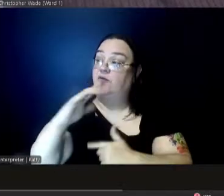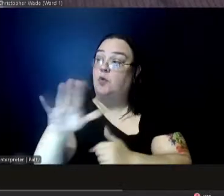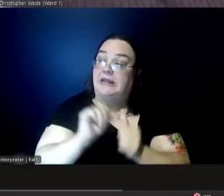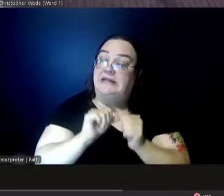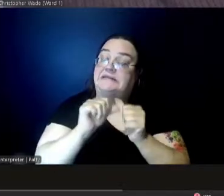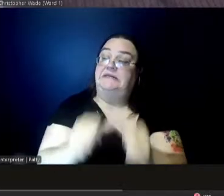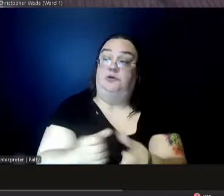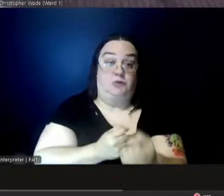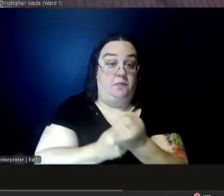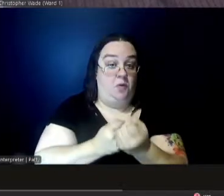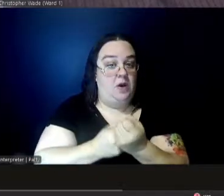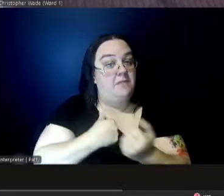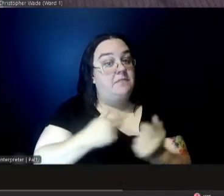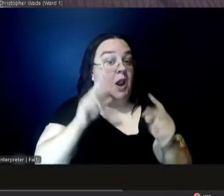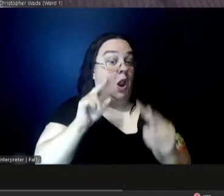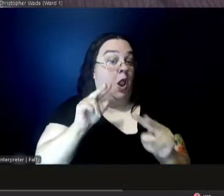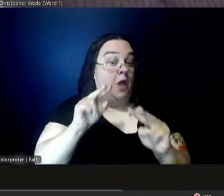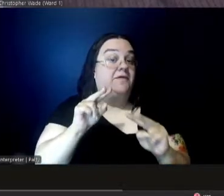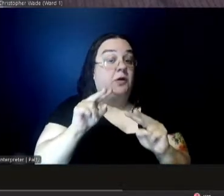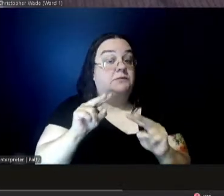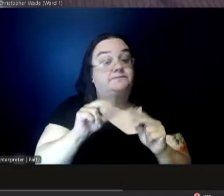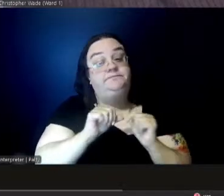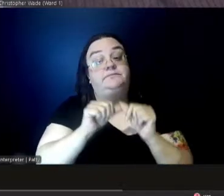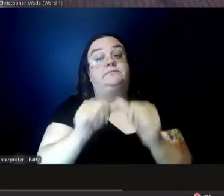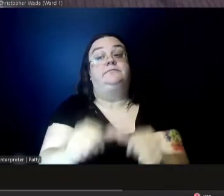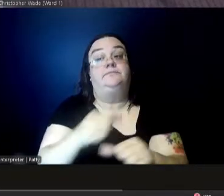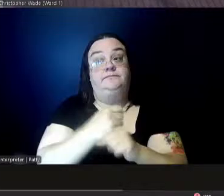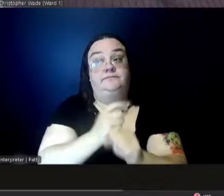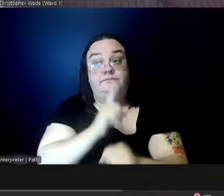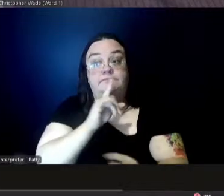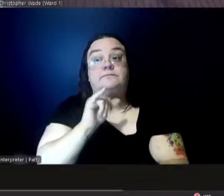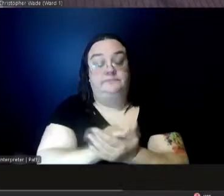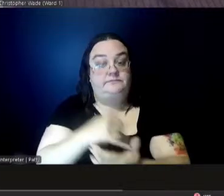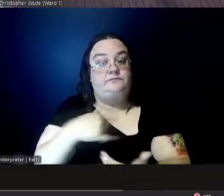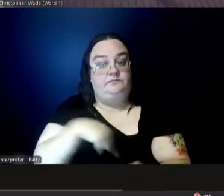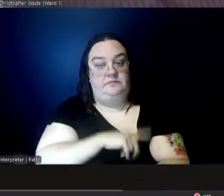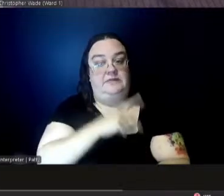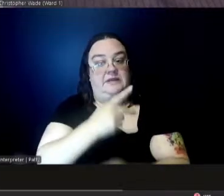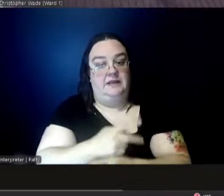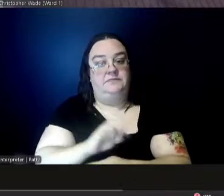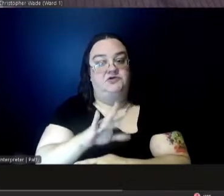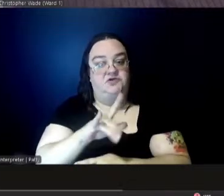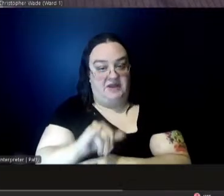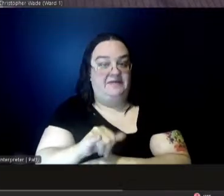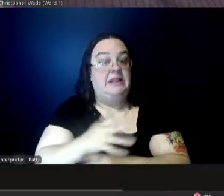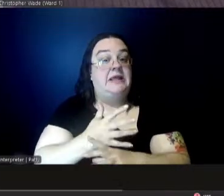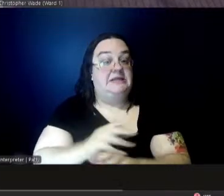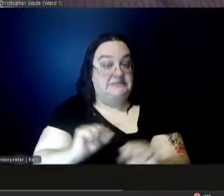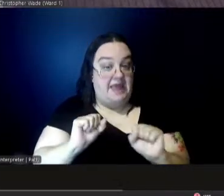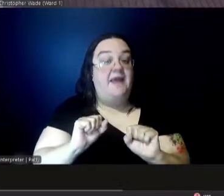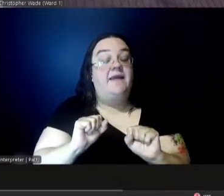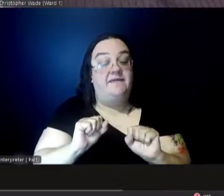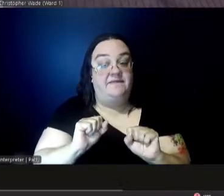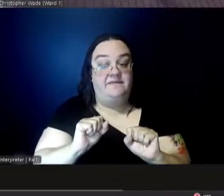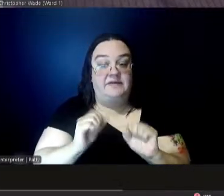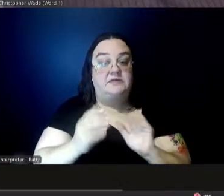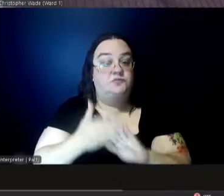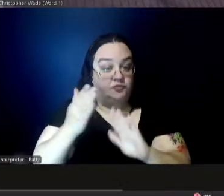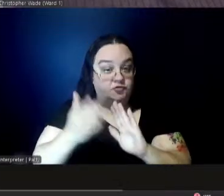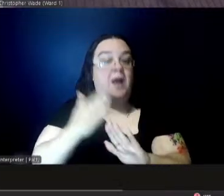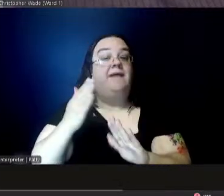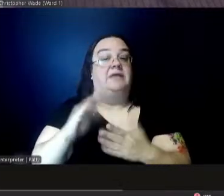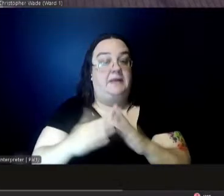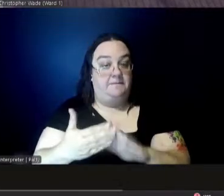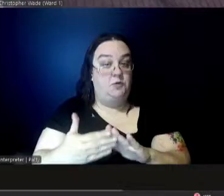support, and I look forward to continuing to make sure that we keep Cheverly a safe and thriving community.